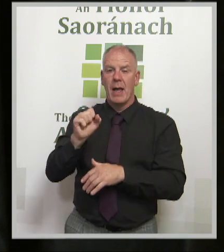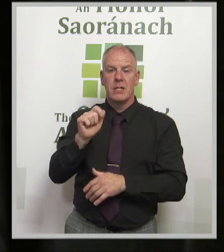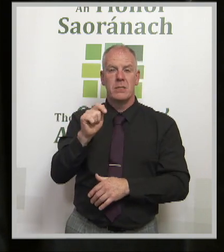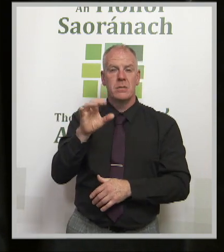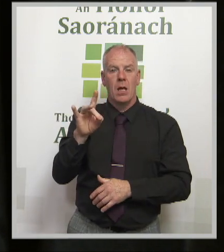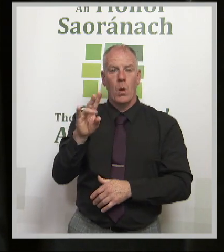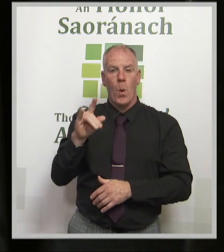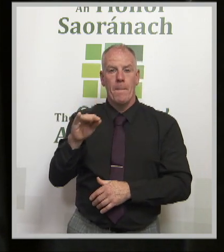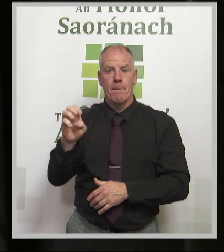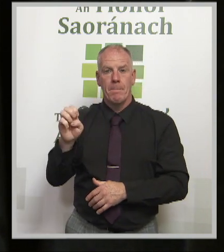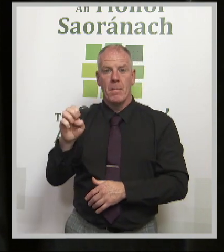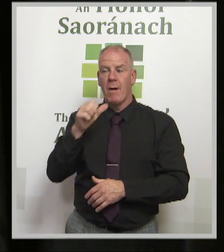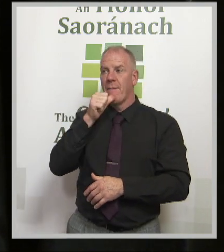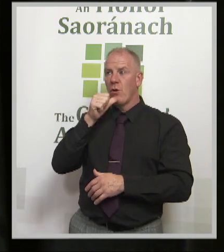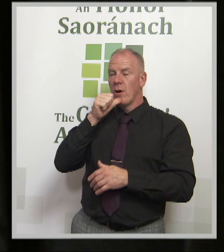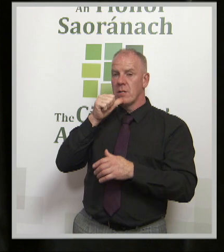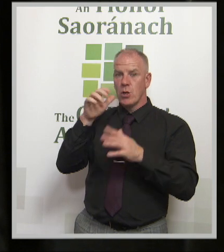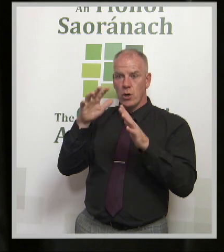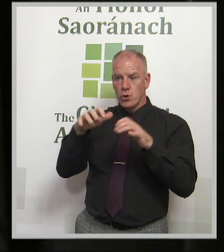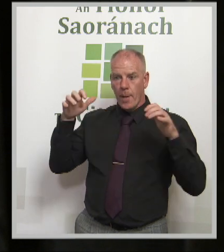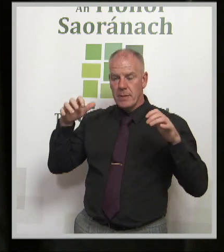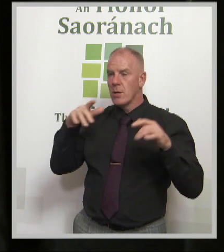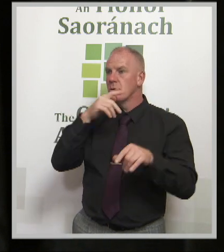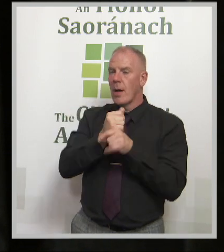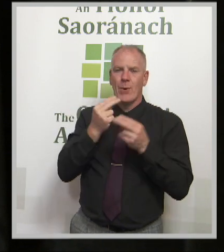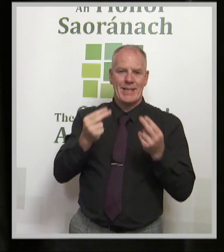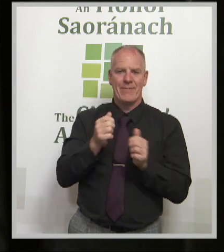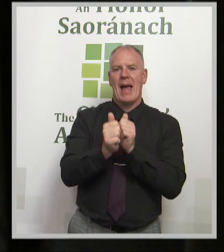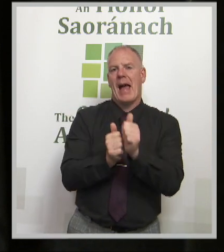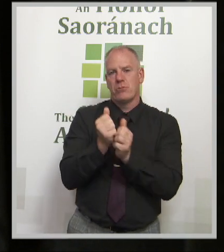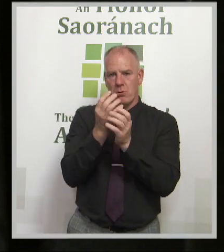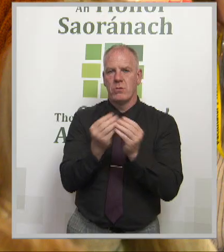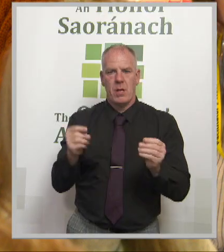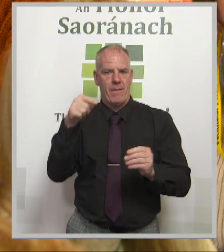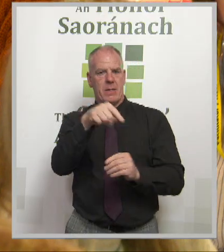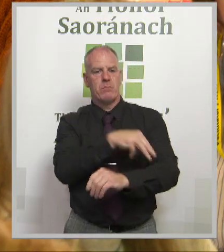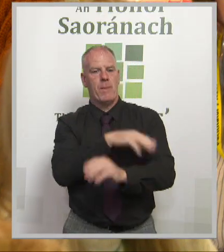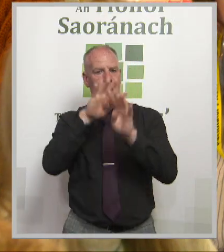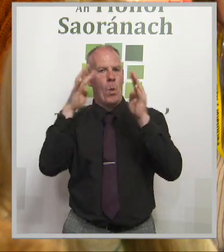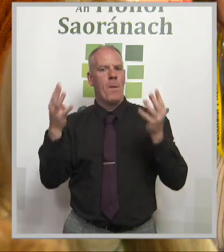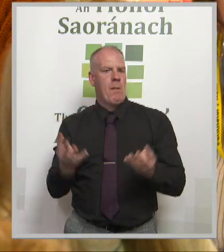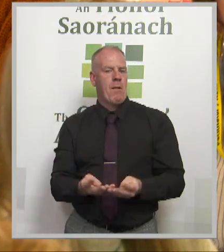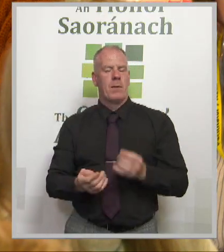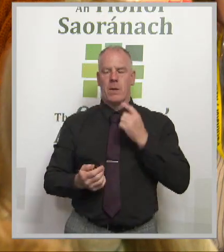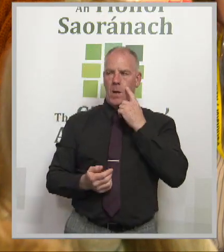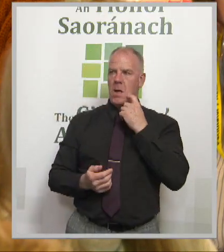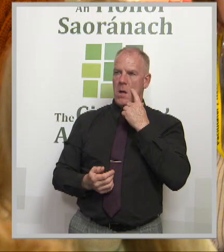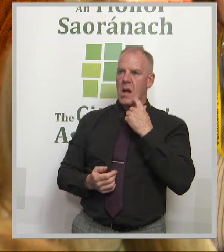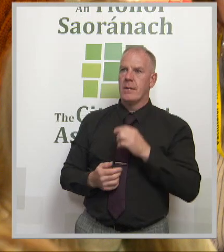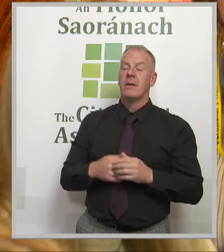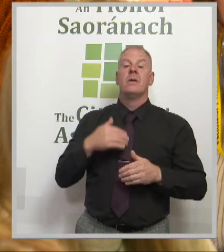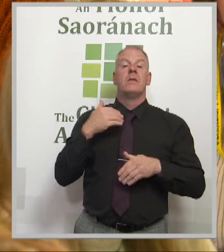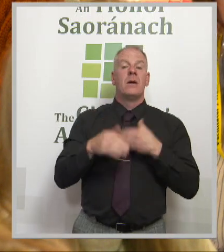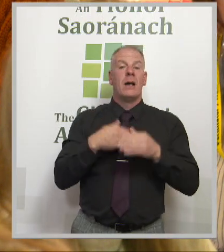they really debated and started to talk about the need for action to address this global problem. Later